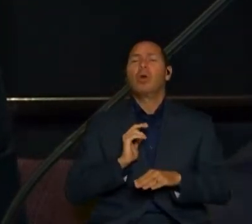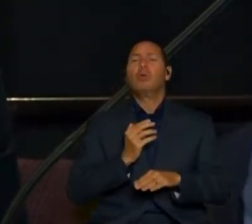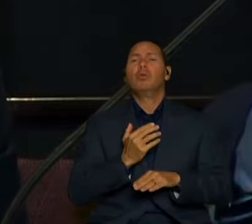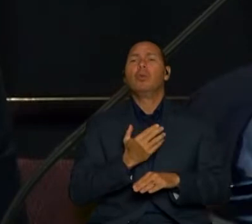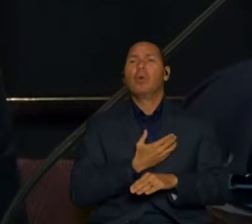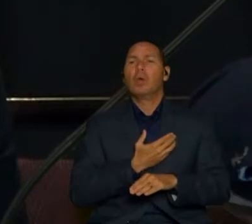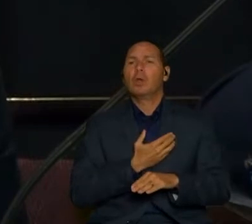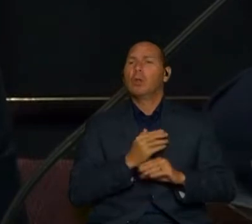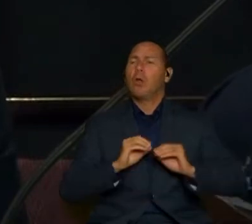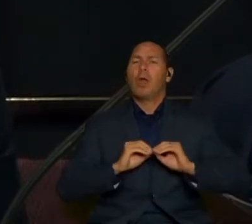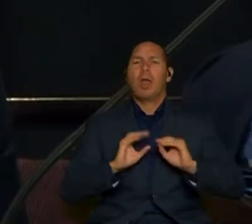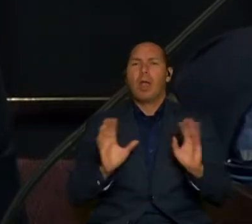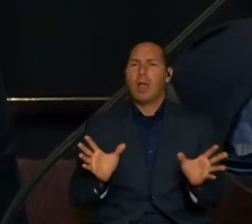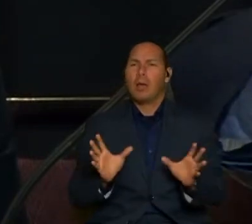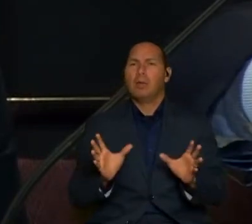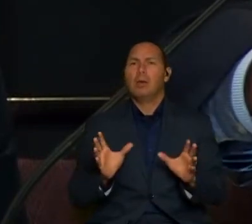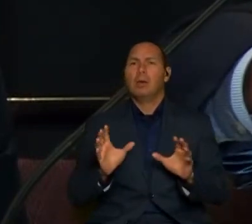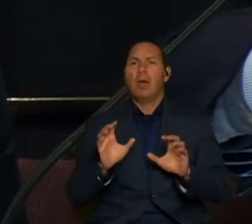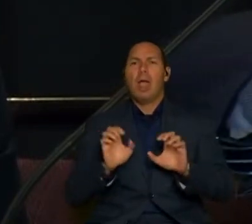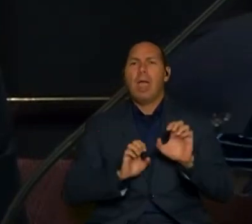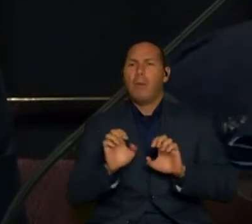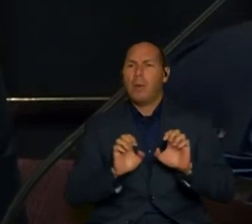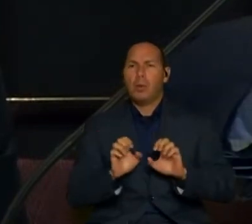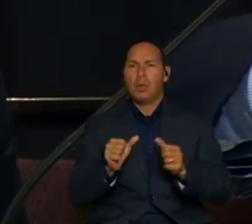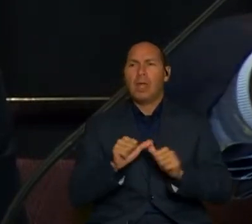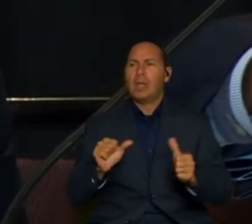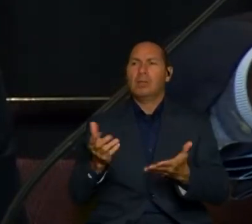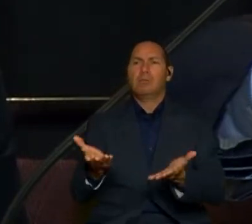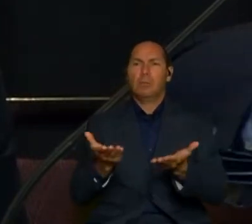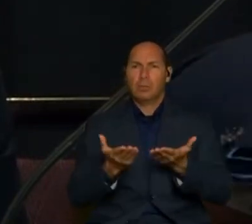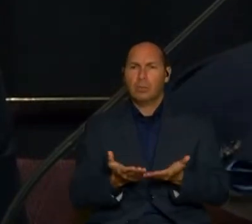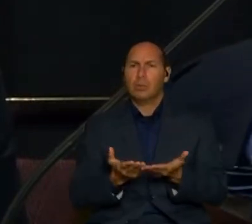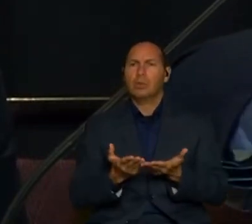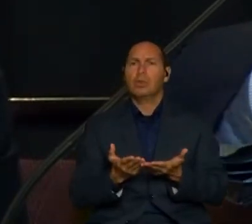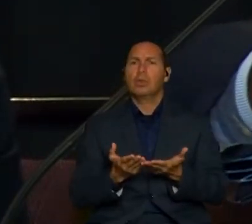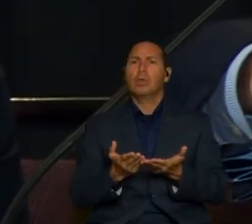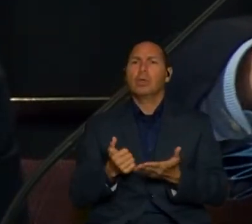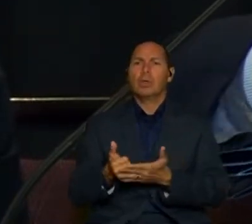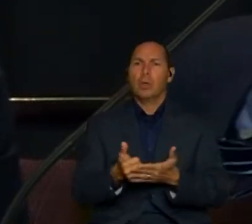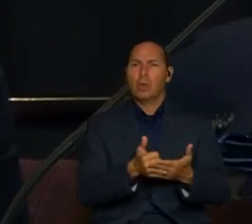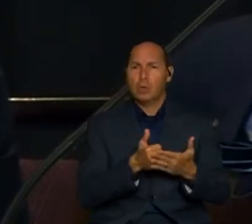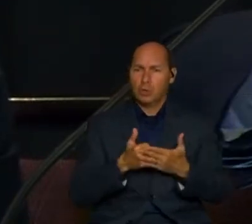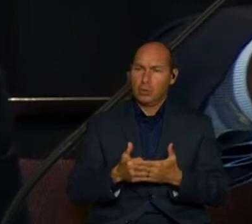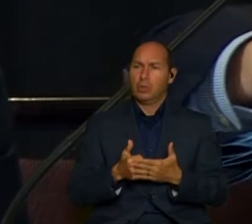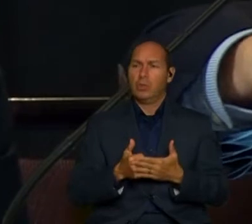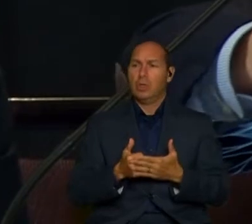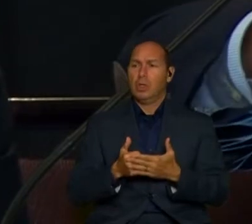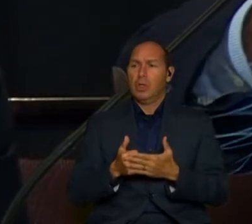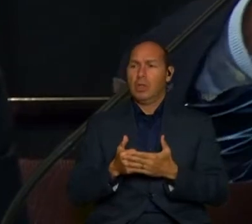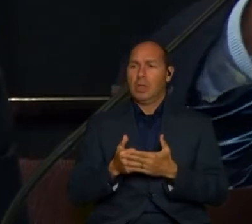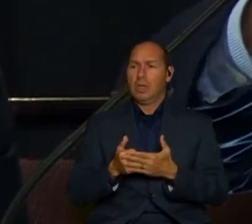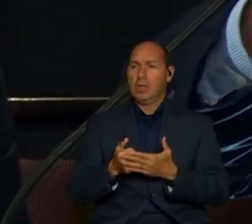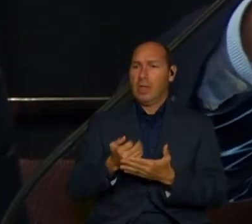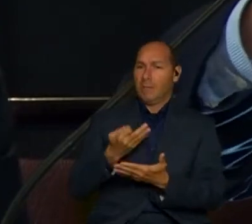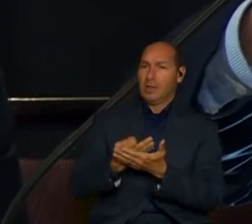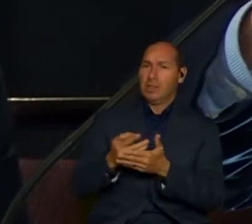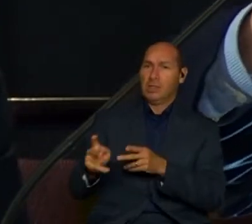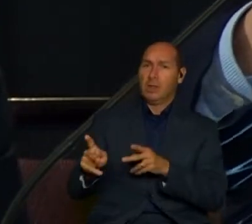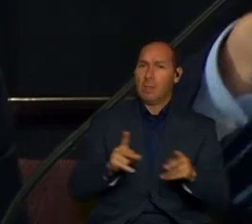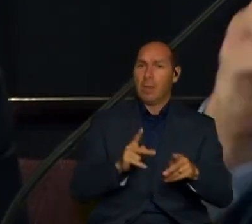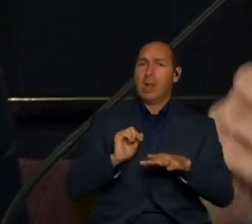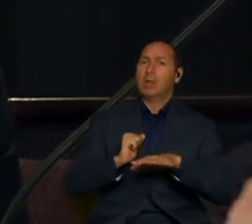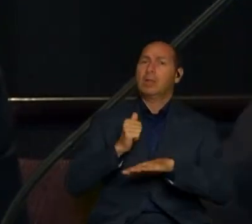to evaluate proposals that will help ease the implementation of this fiscal plan. That